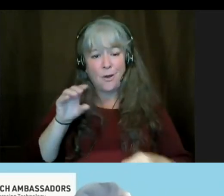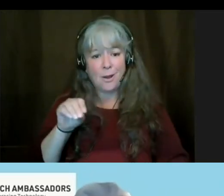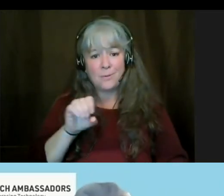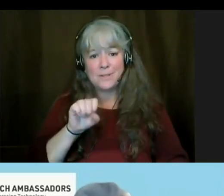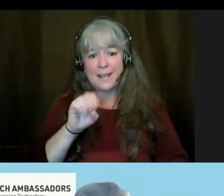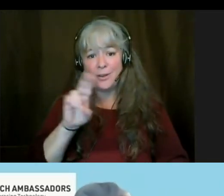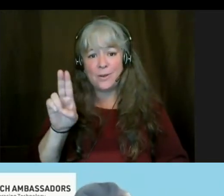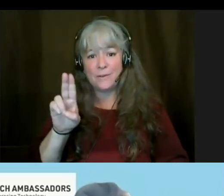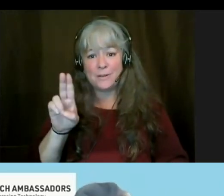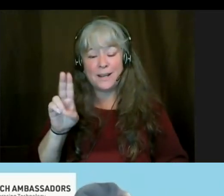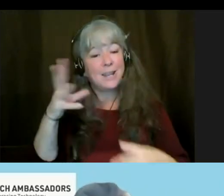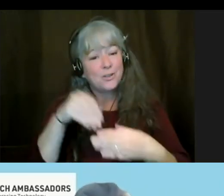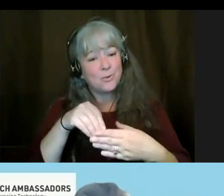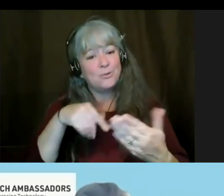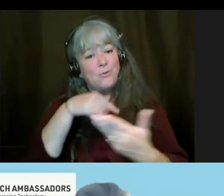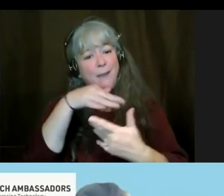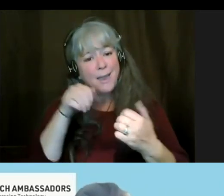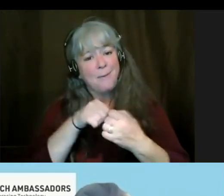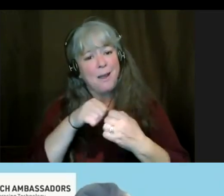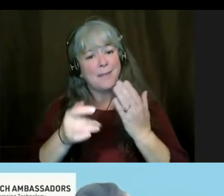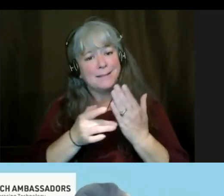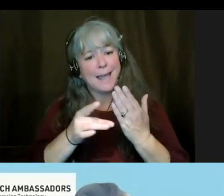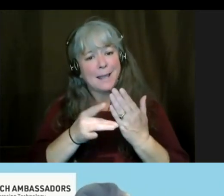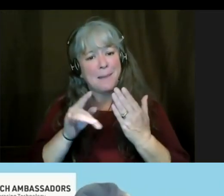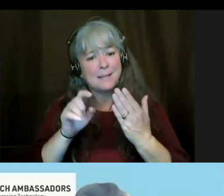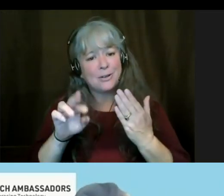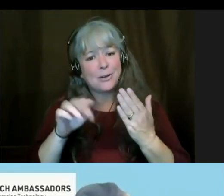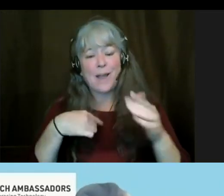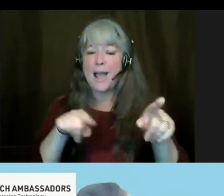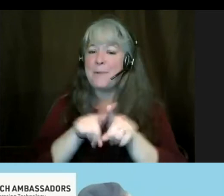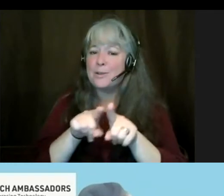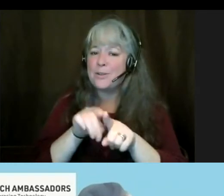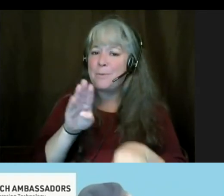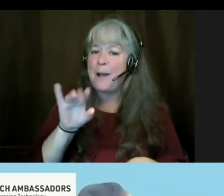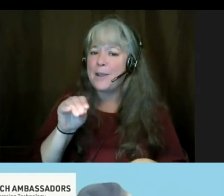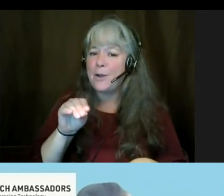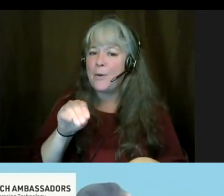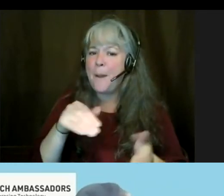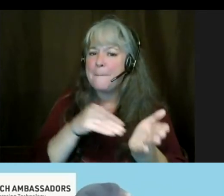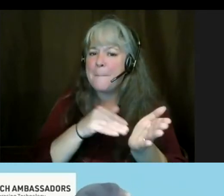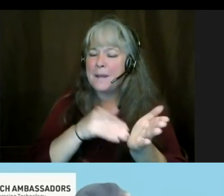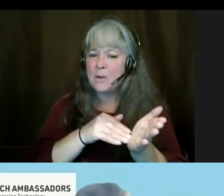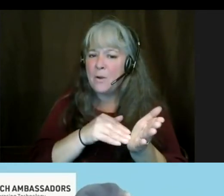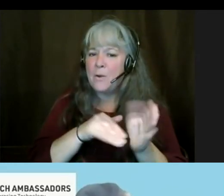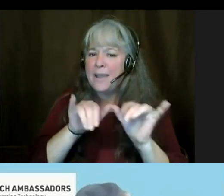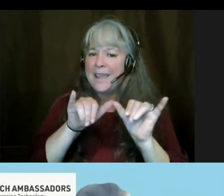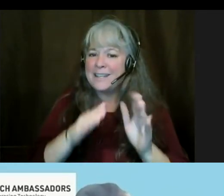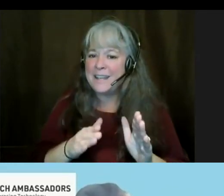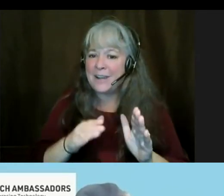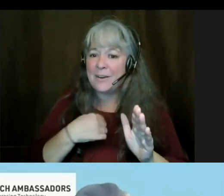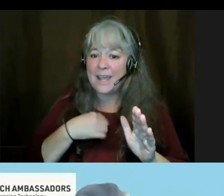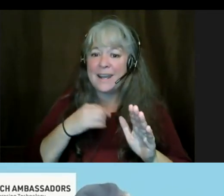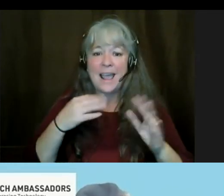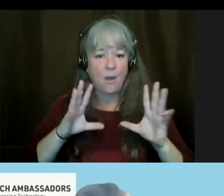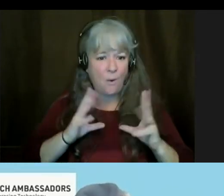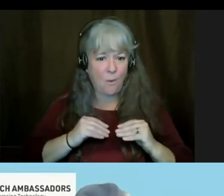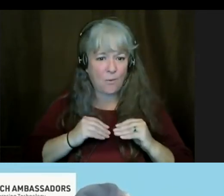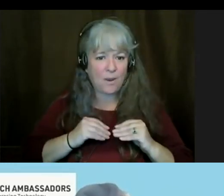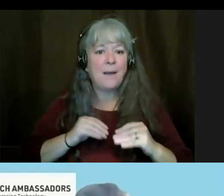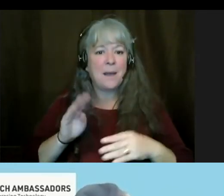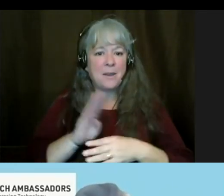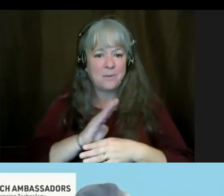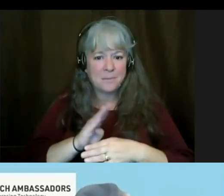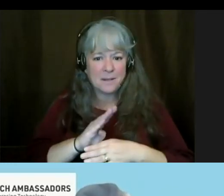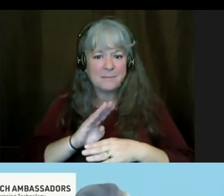hanging out with the tech ambassadors, I am a biomedical engineer who owns an assistive technology startup, and I have a